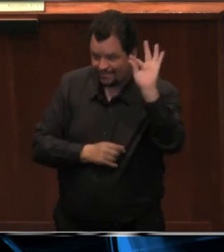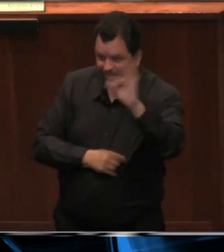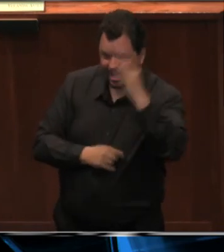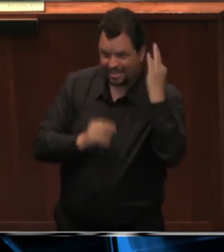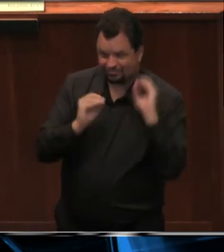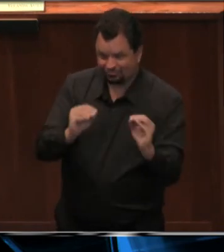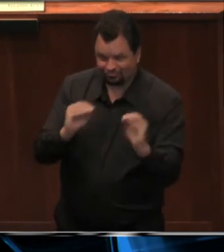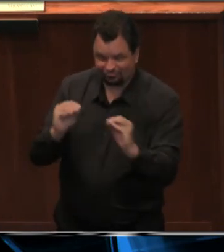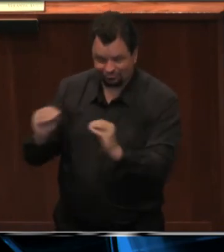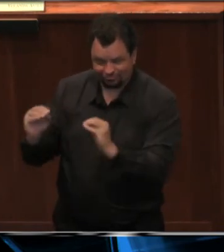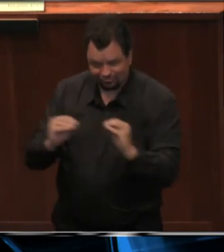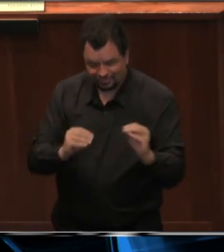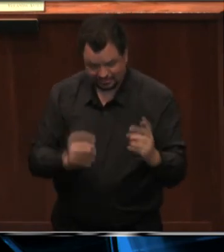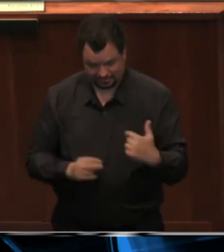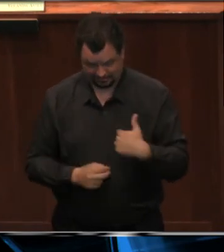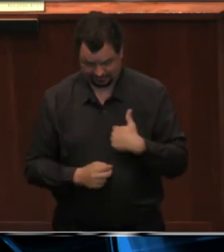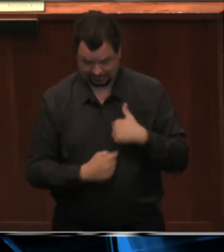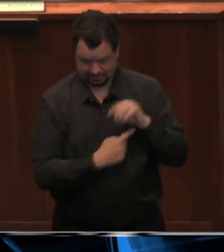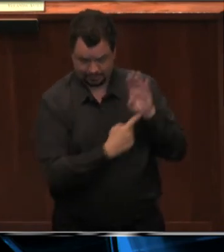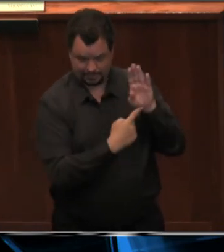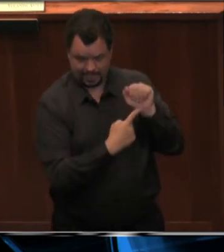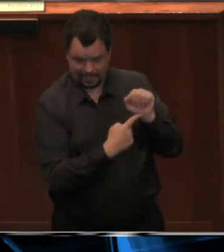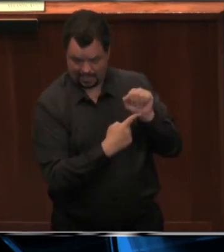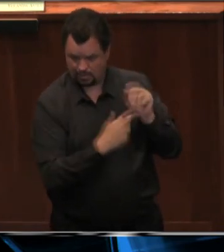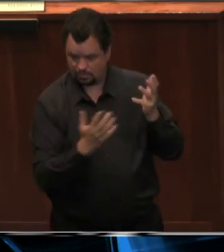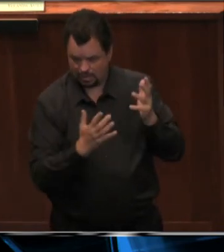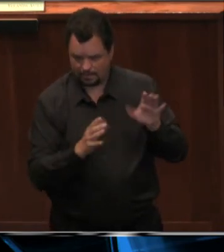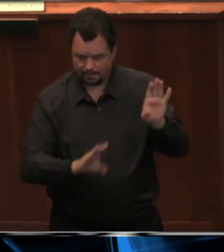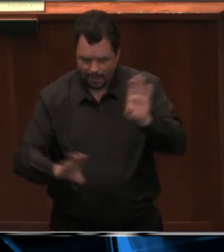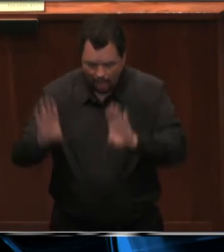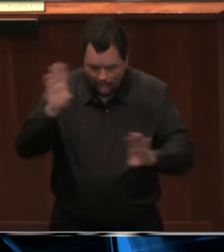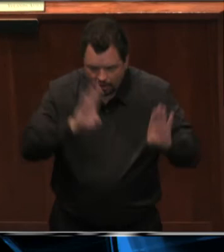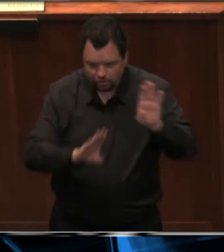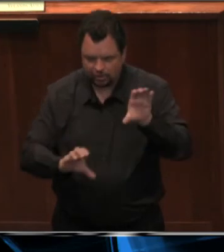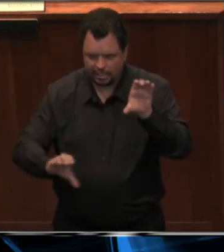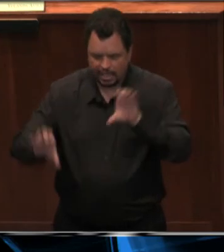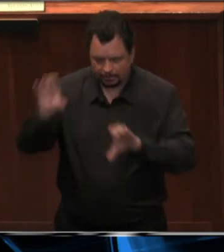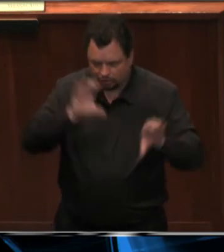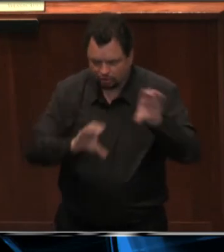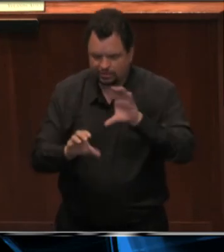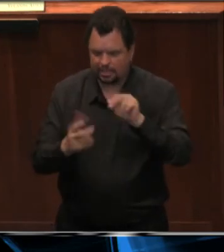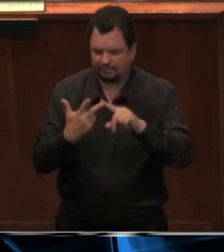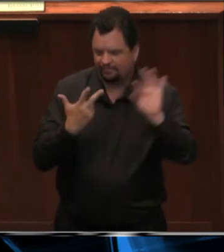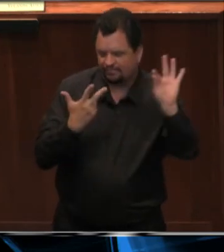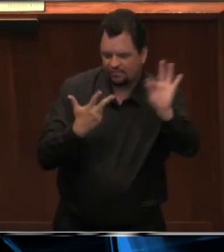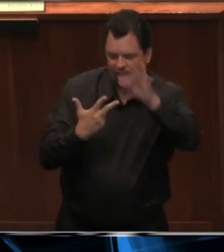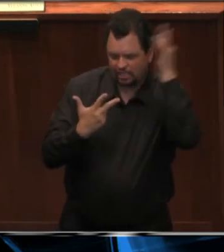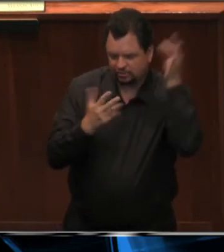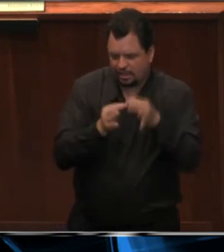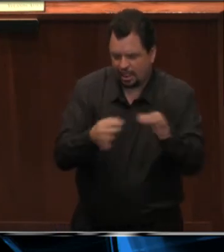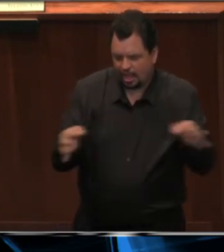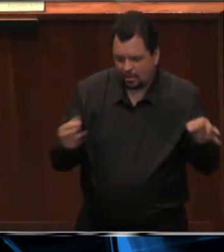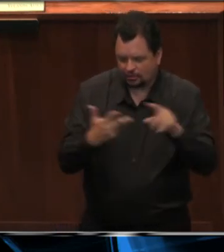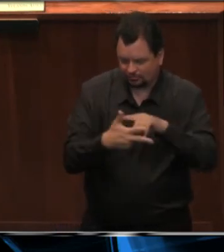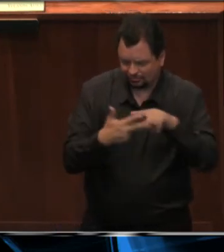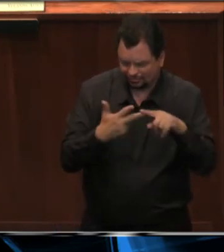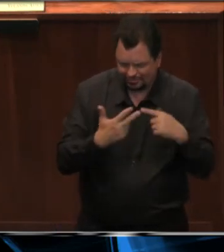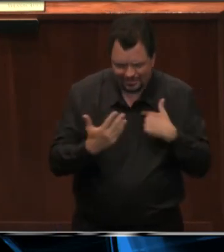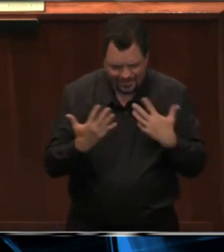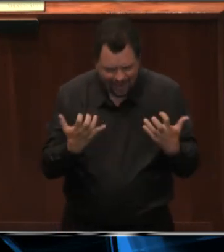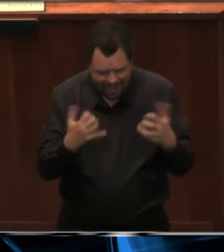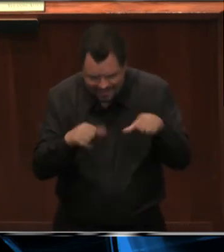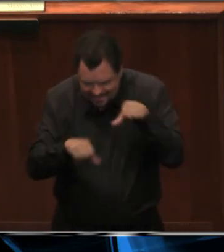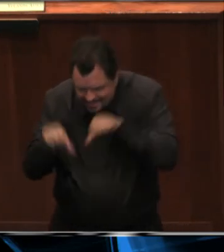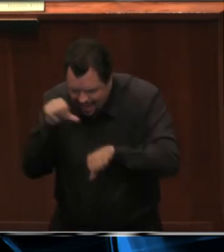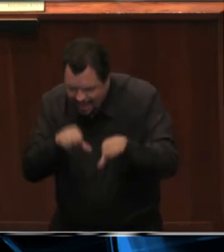double majored in biochemistry and molecular biology and French. I fully intended to pursue scientific research and work in a